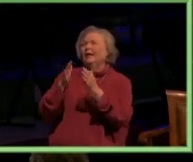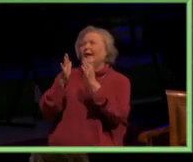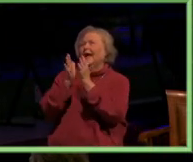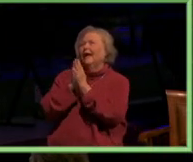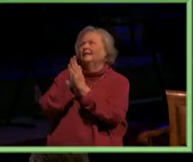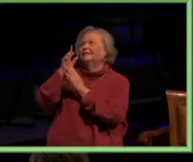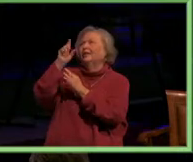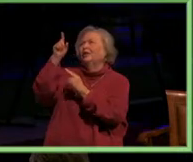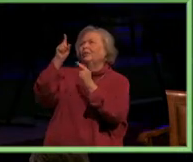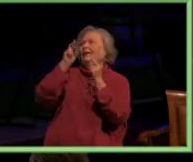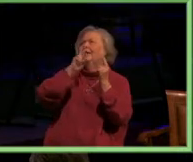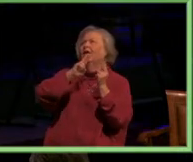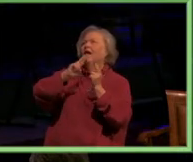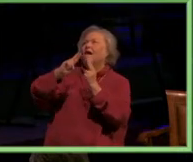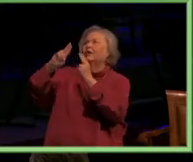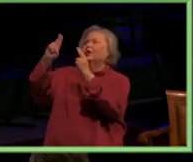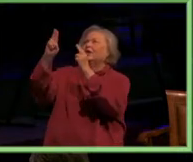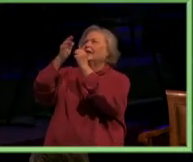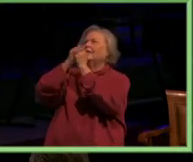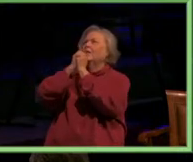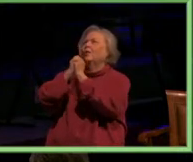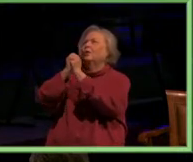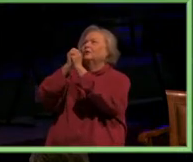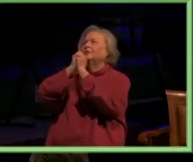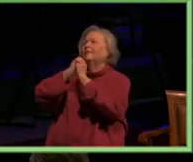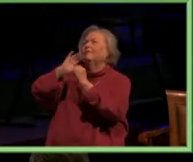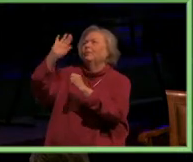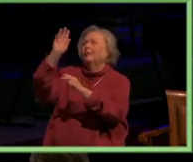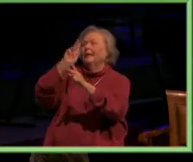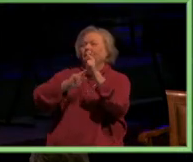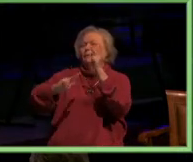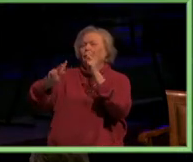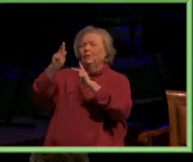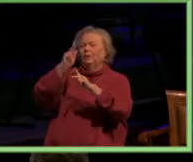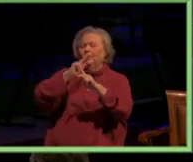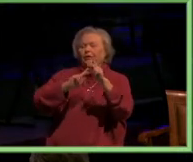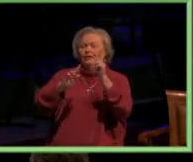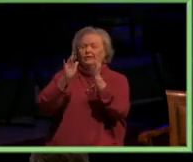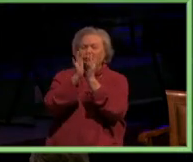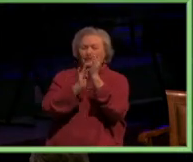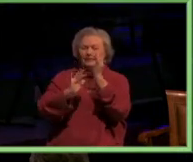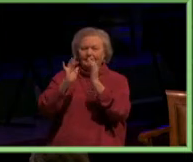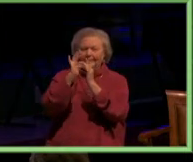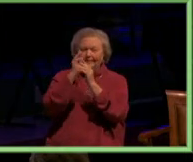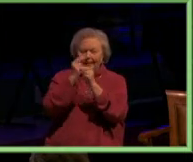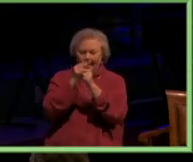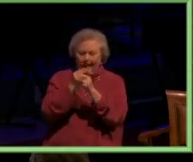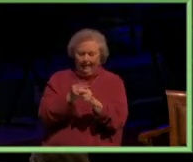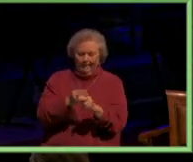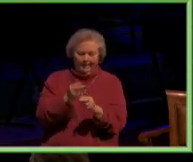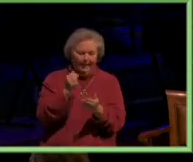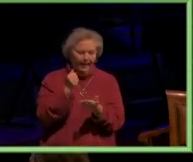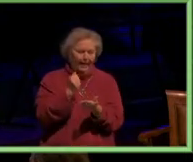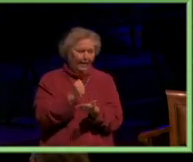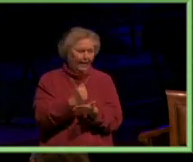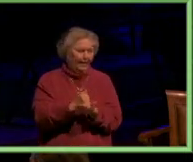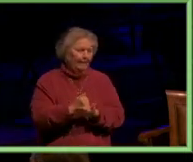today in the worship of your people. We pray in Jesus' name. Amen.